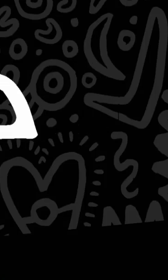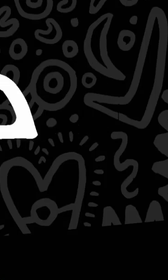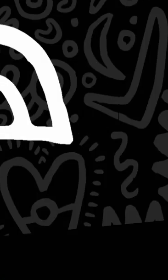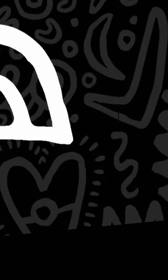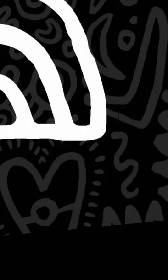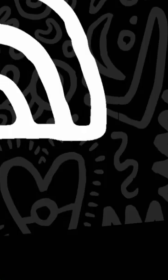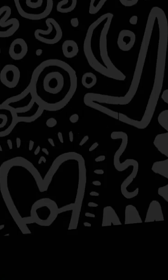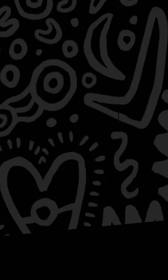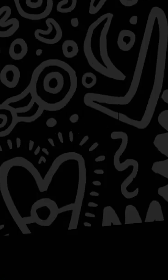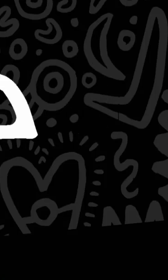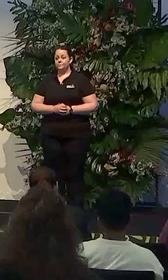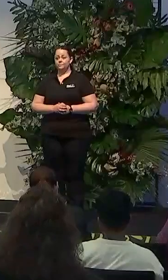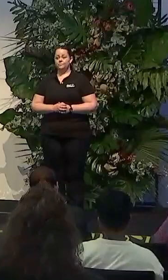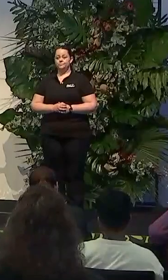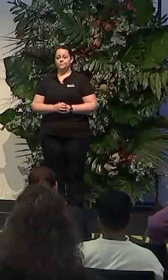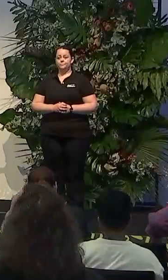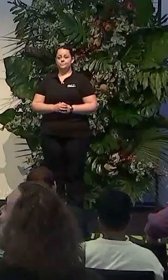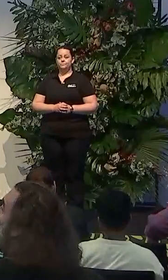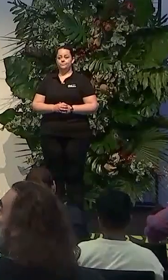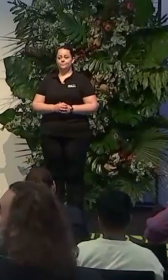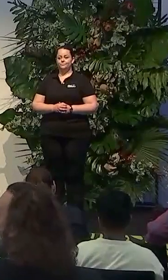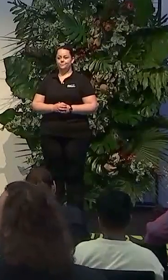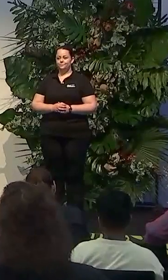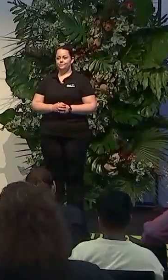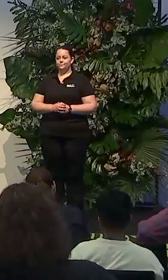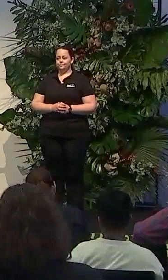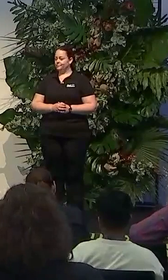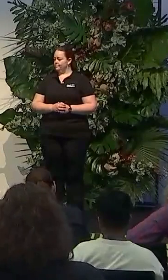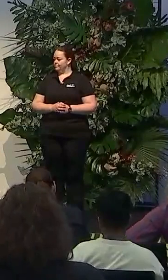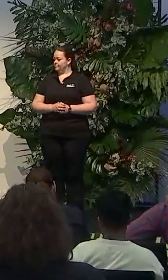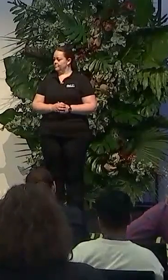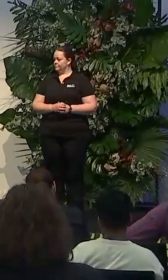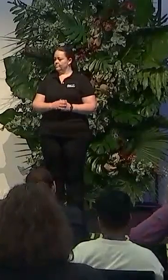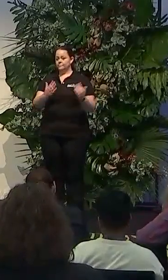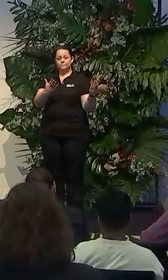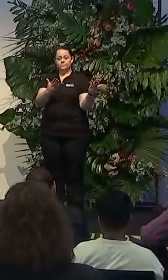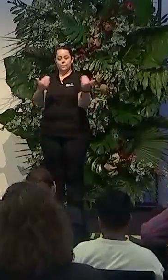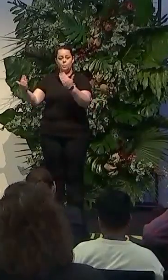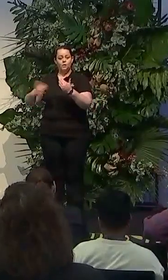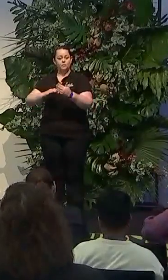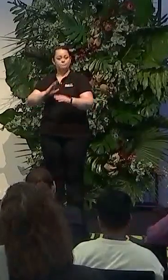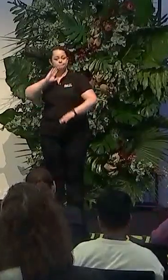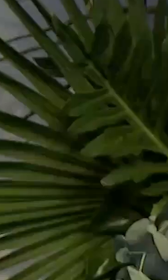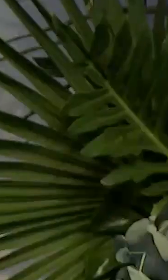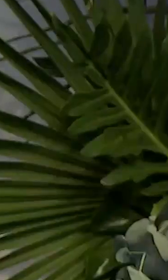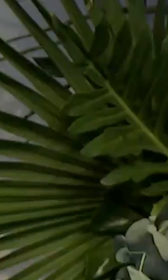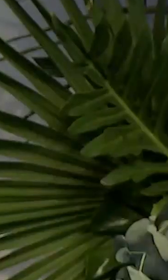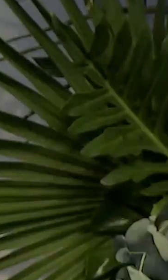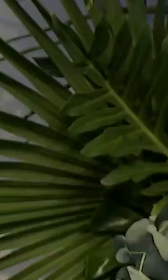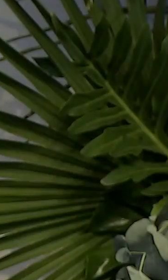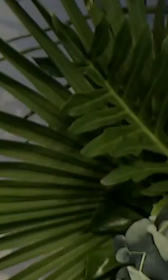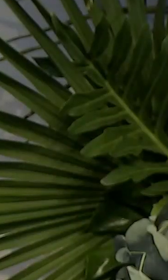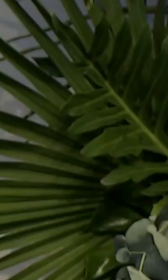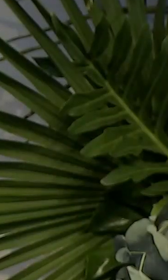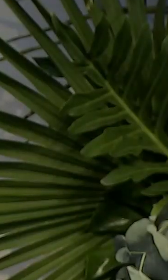Hi everyone, welcome to our lightning talk session on development, education and digital security. I'd like to